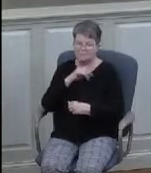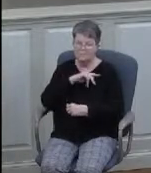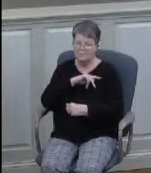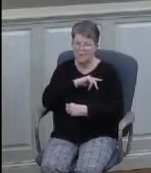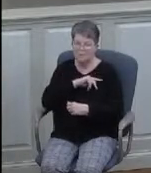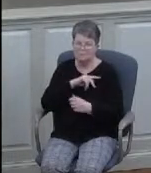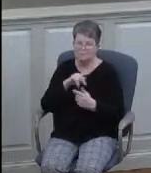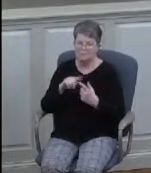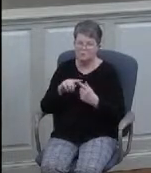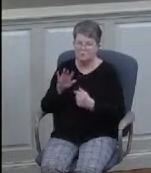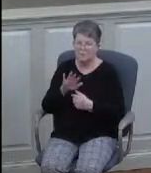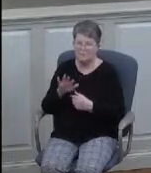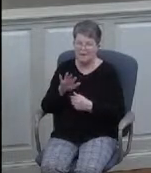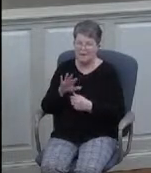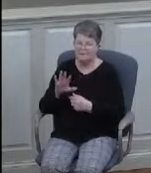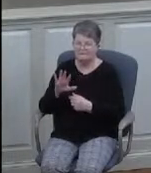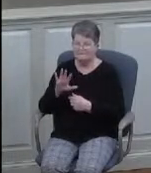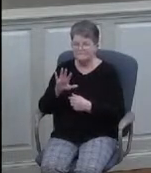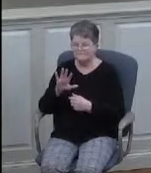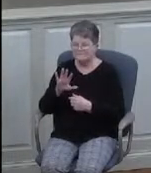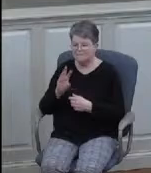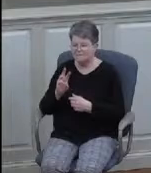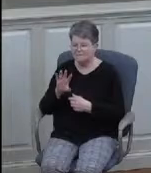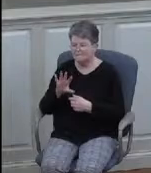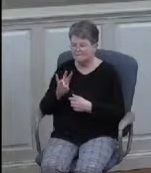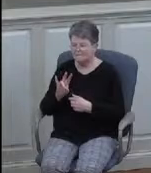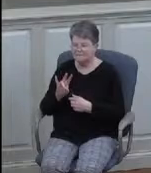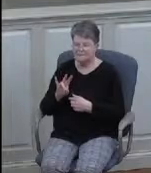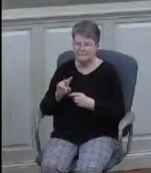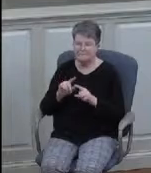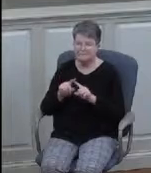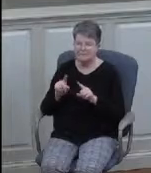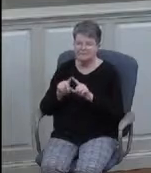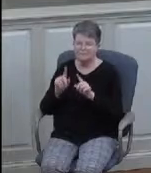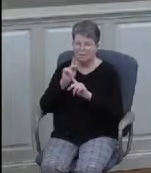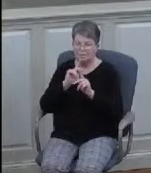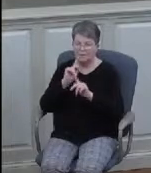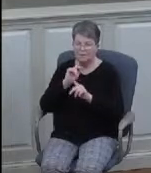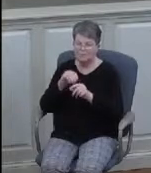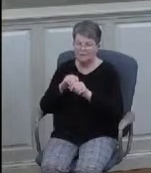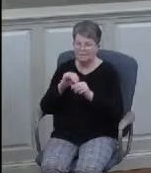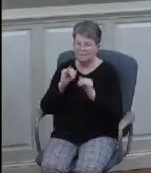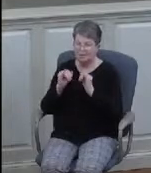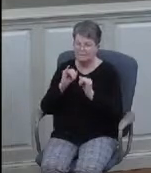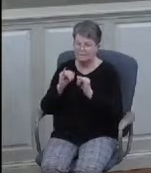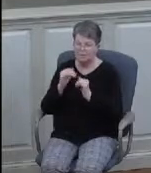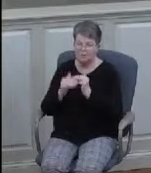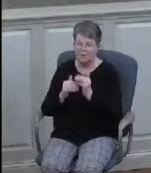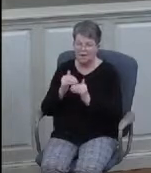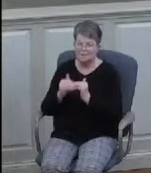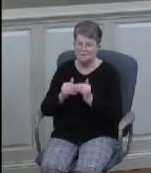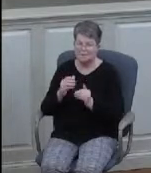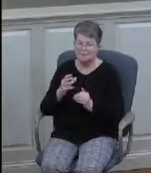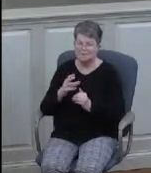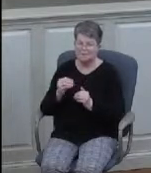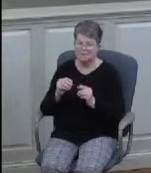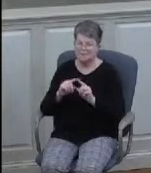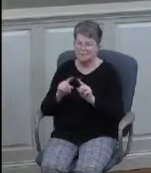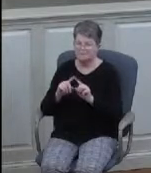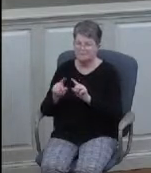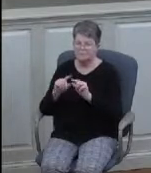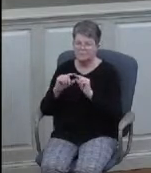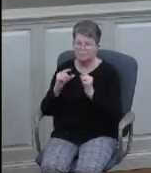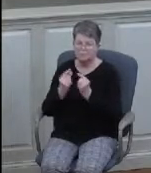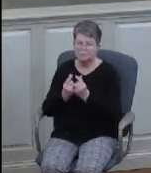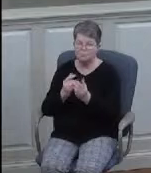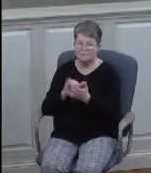about 56 or 57 different people in the interview process and different groups